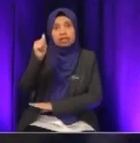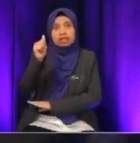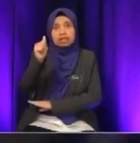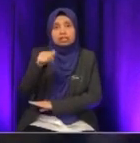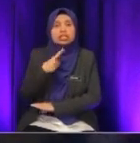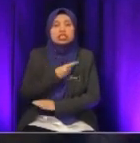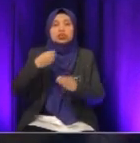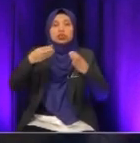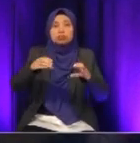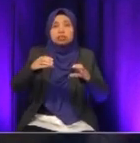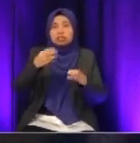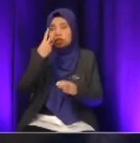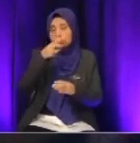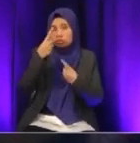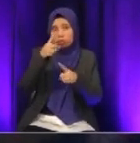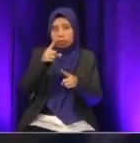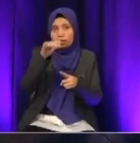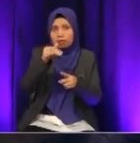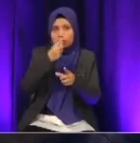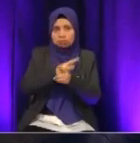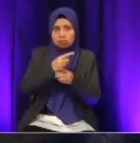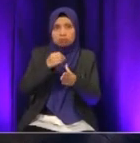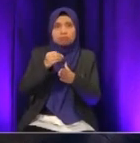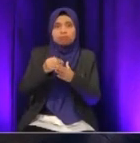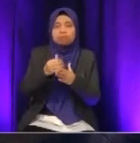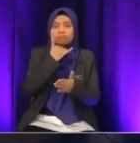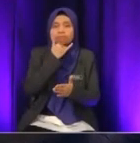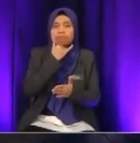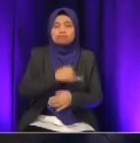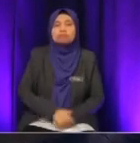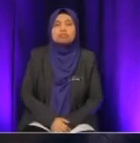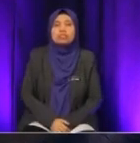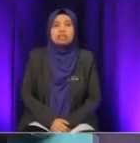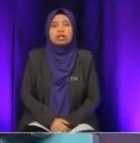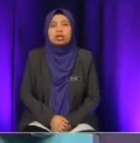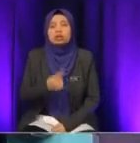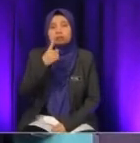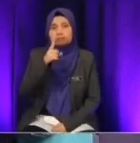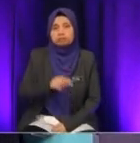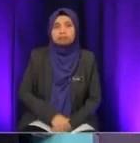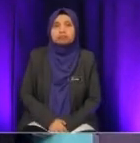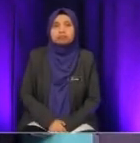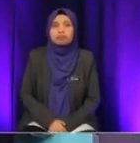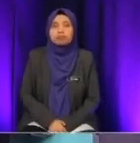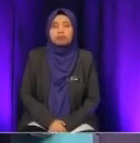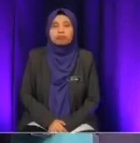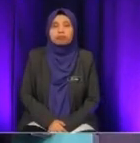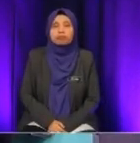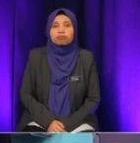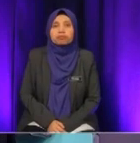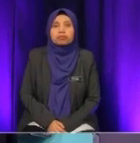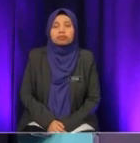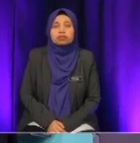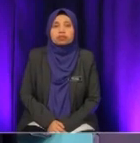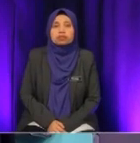check our answer together with transcription? All right. So let's hear for the second time. Okay. So